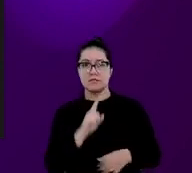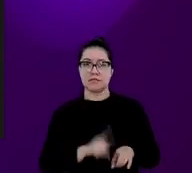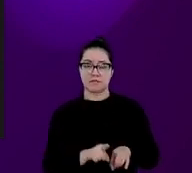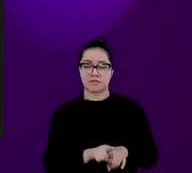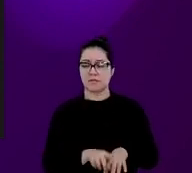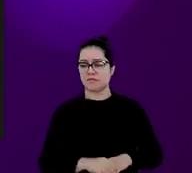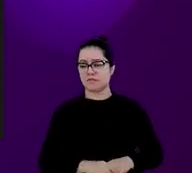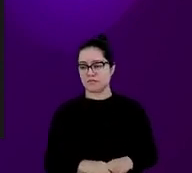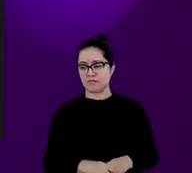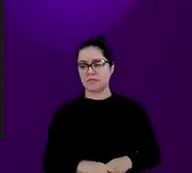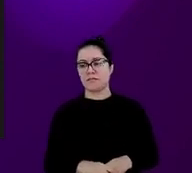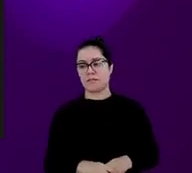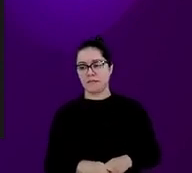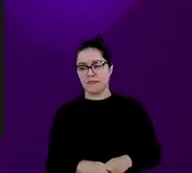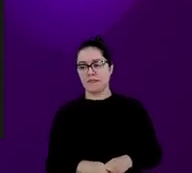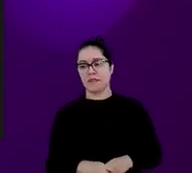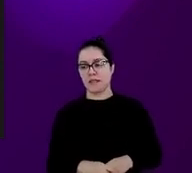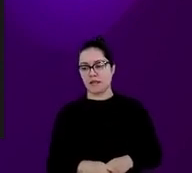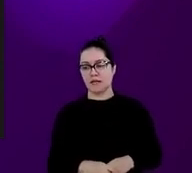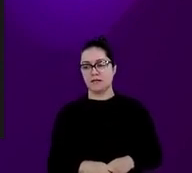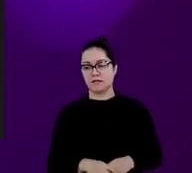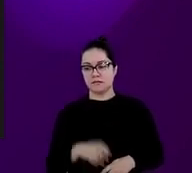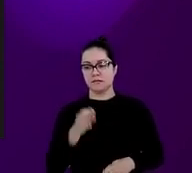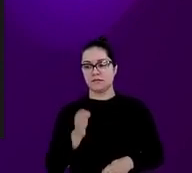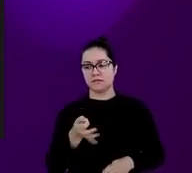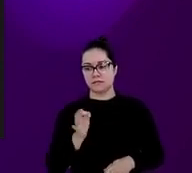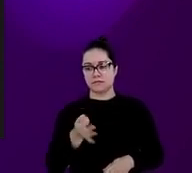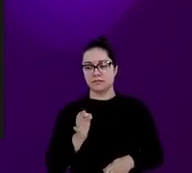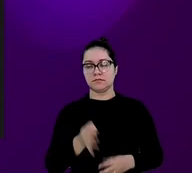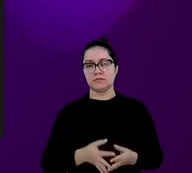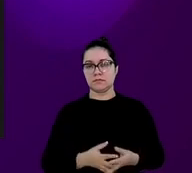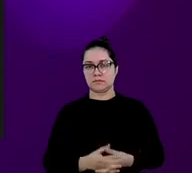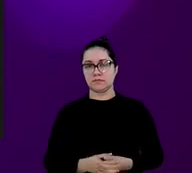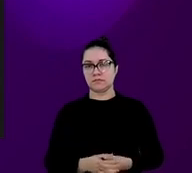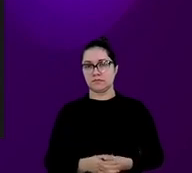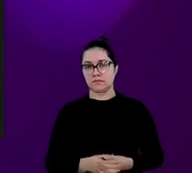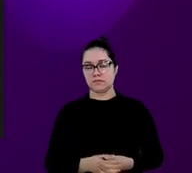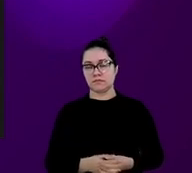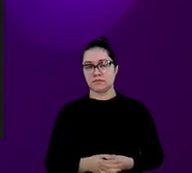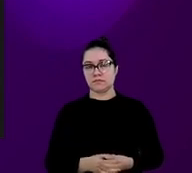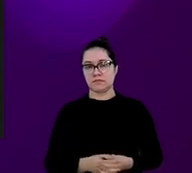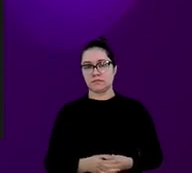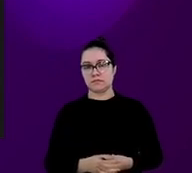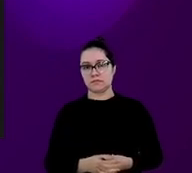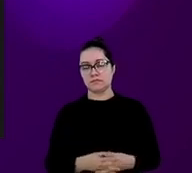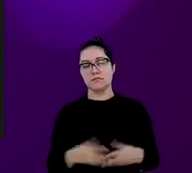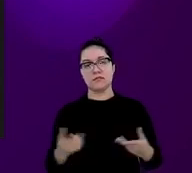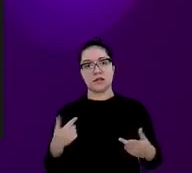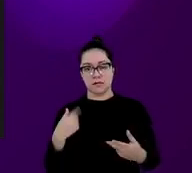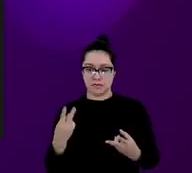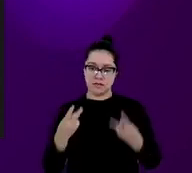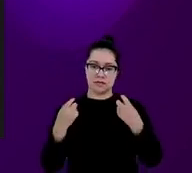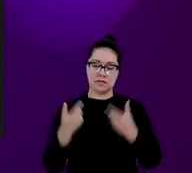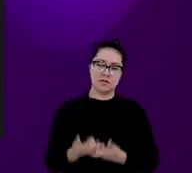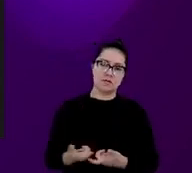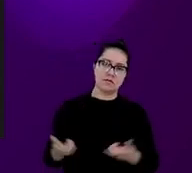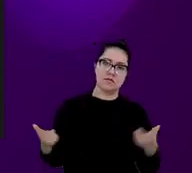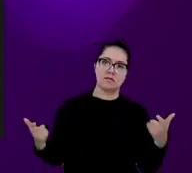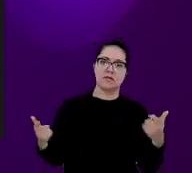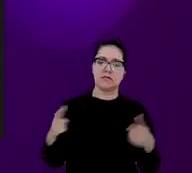Yes, for sure. And as we are seeing the increase of immunotherapies related